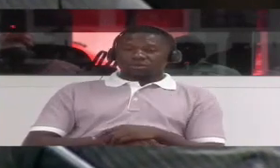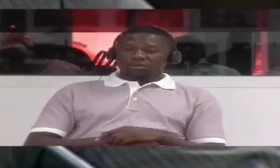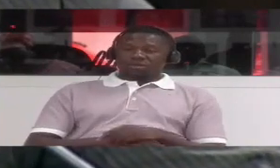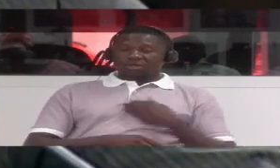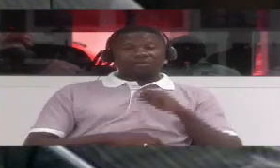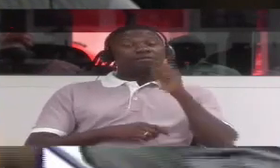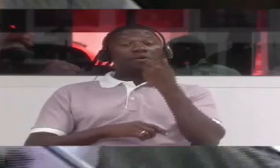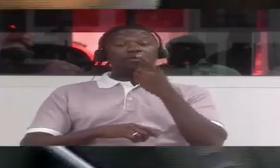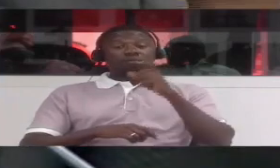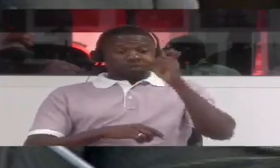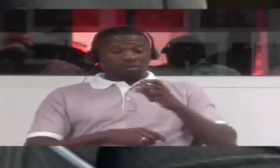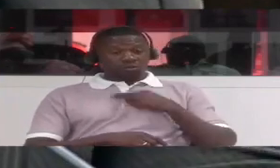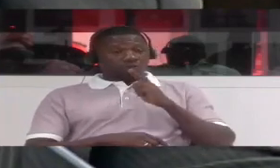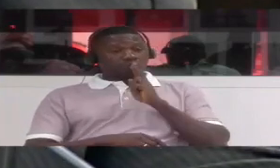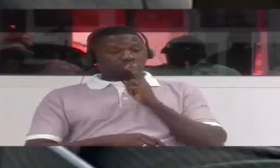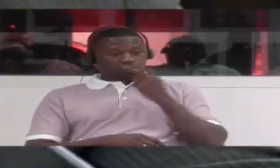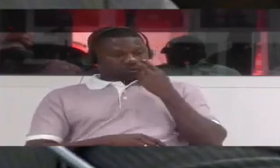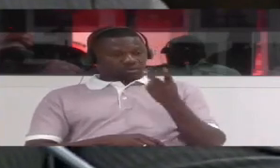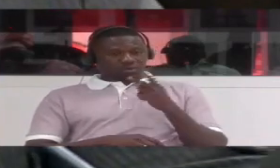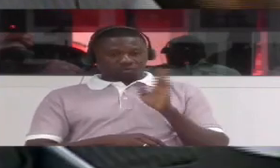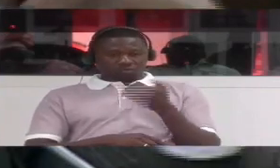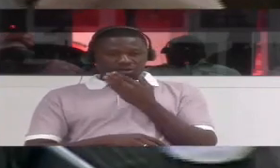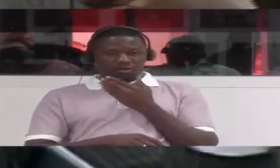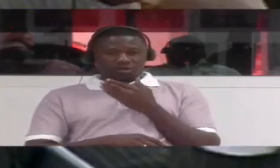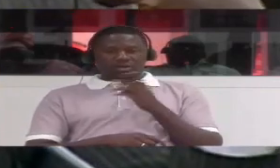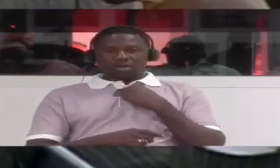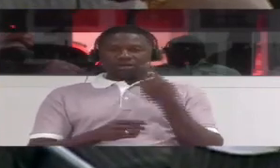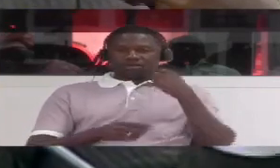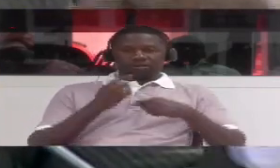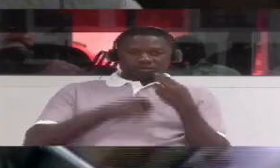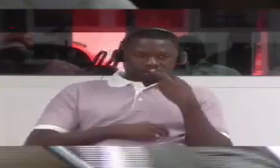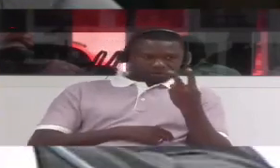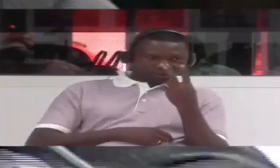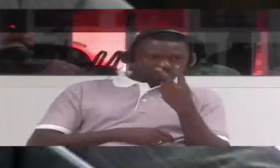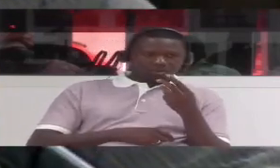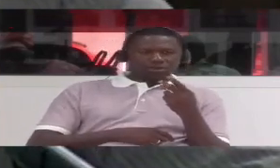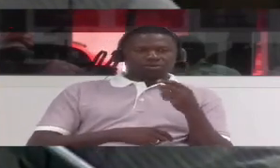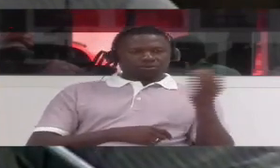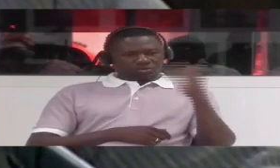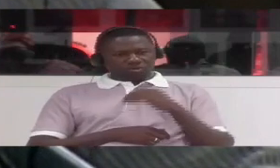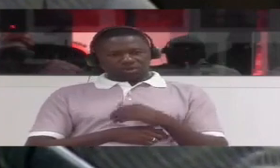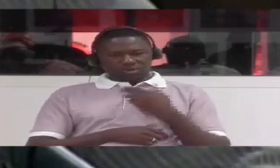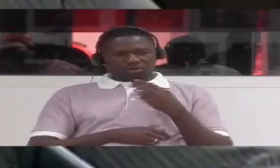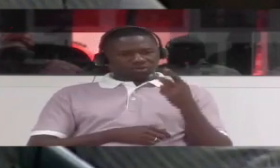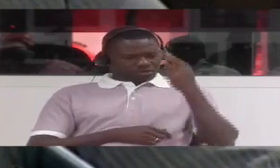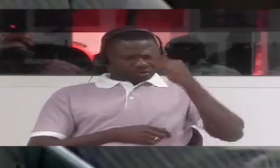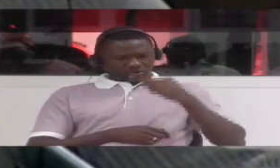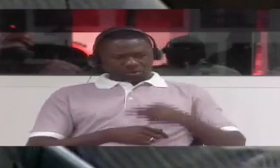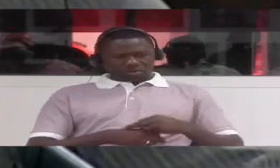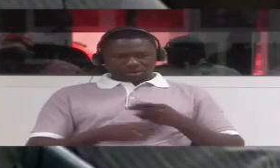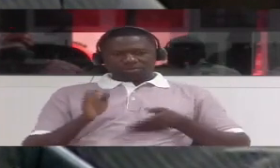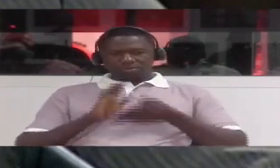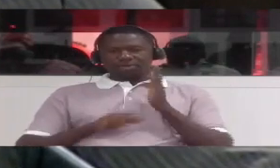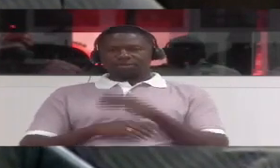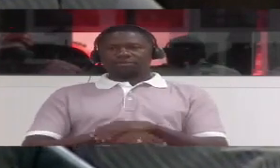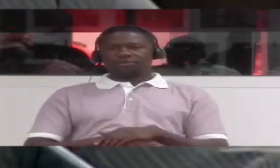me went, and then I saw them coming, and they were all looking at me. They passed. And just